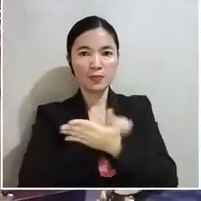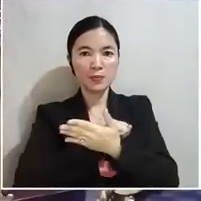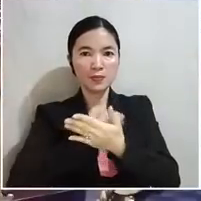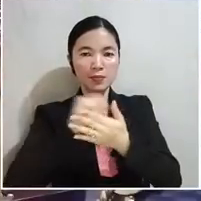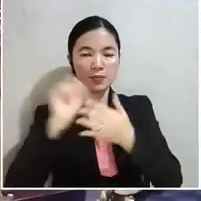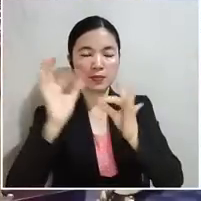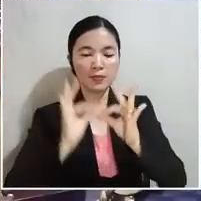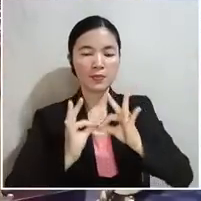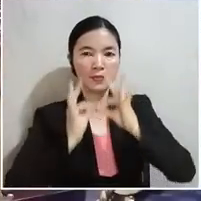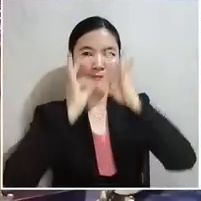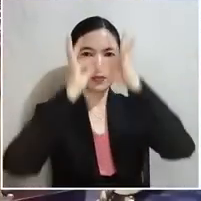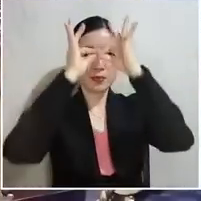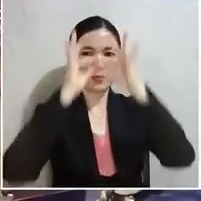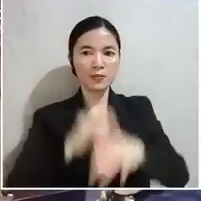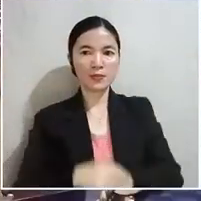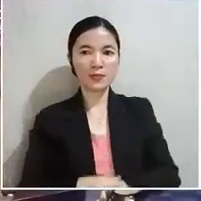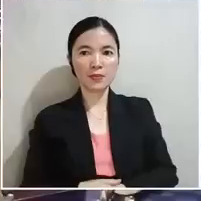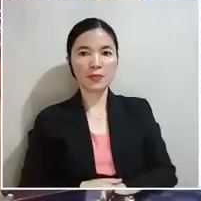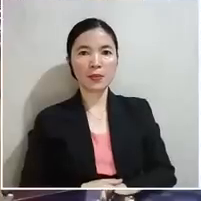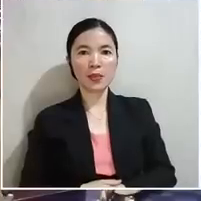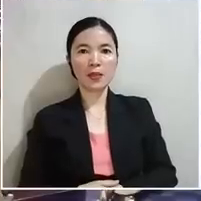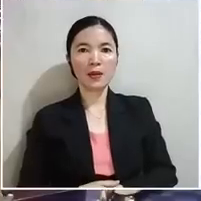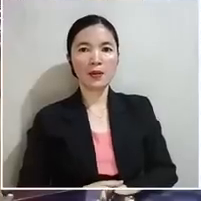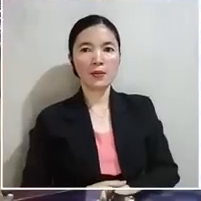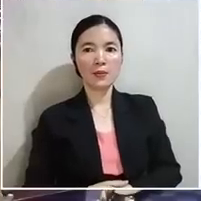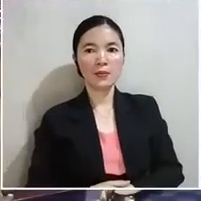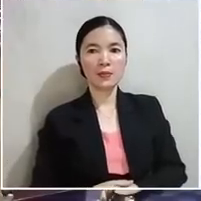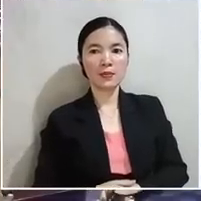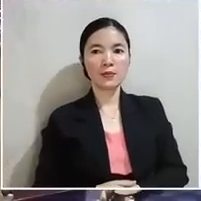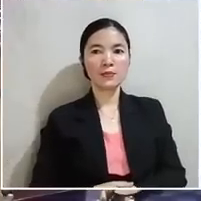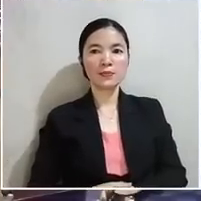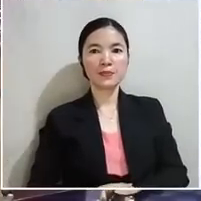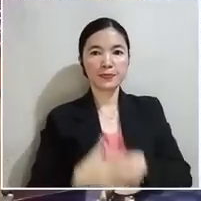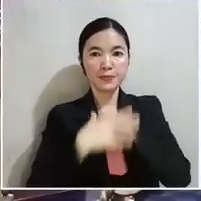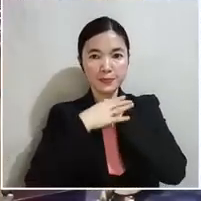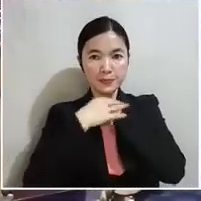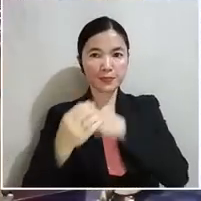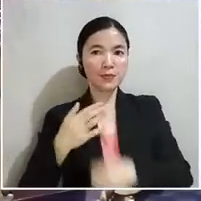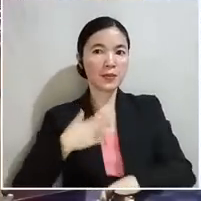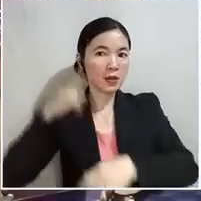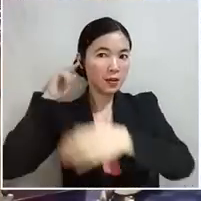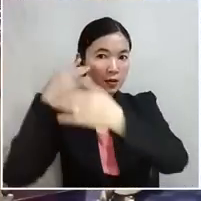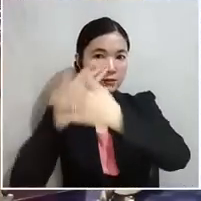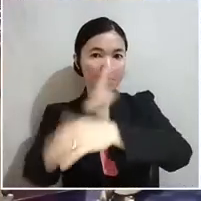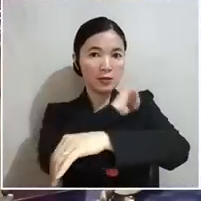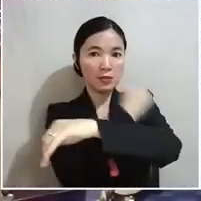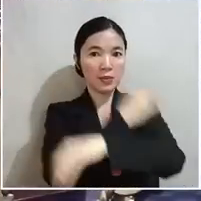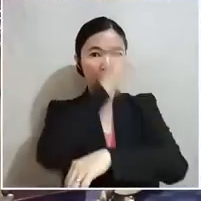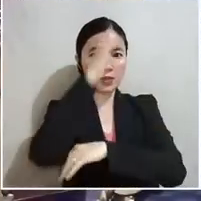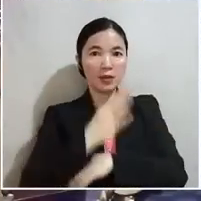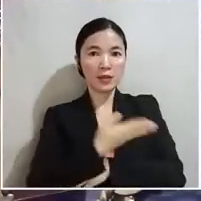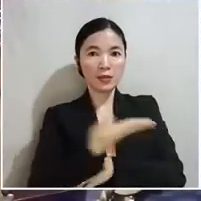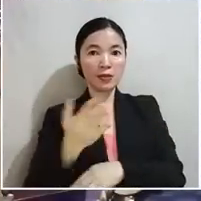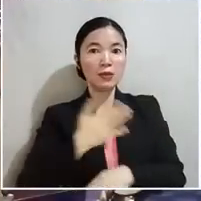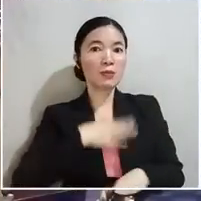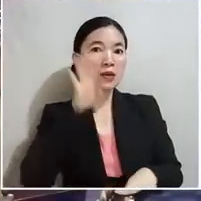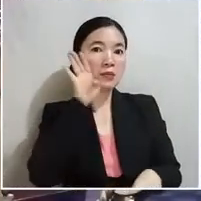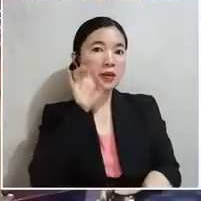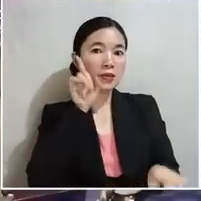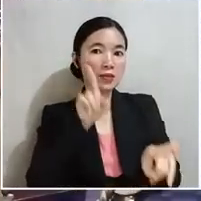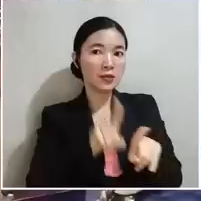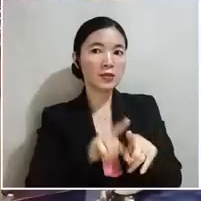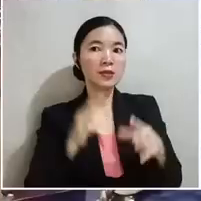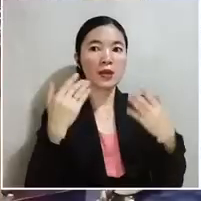sacred mysteries. I confess to Almighty God and to you, my brothers and